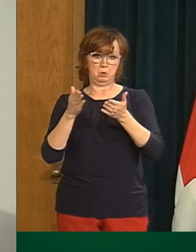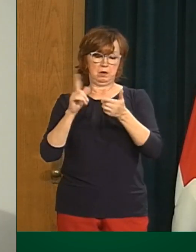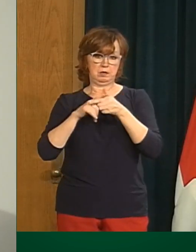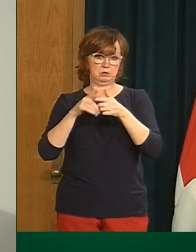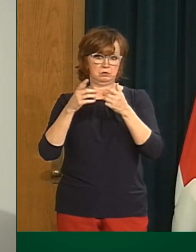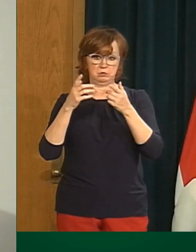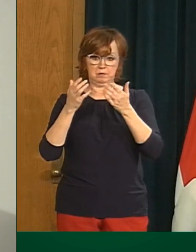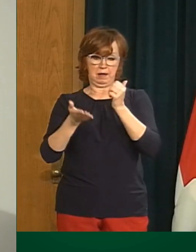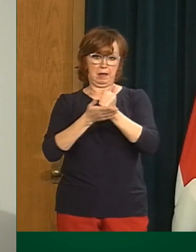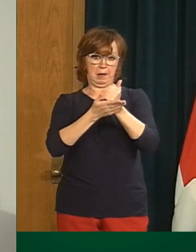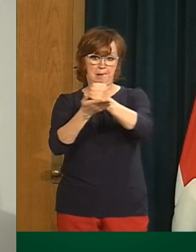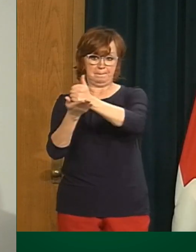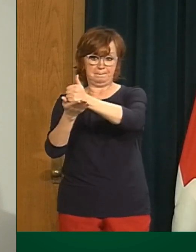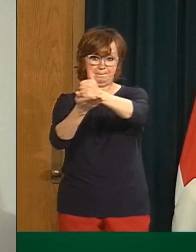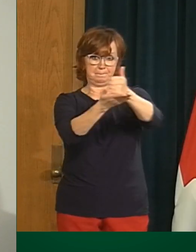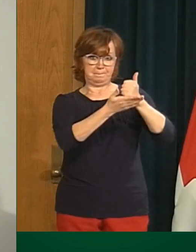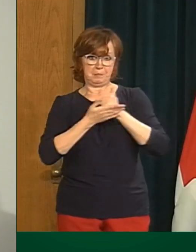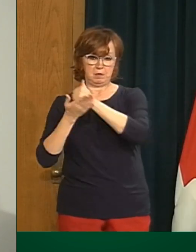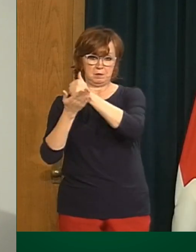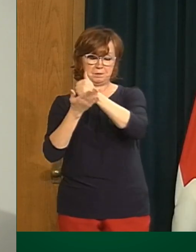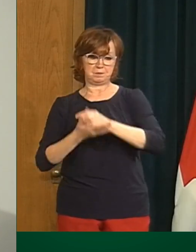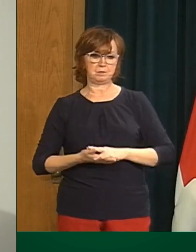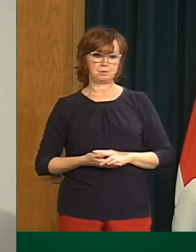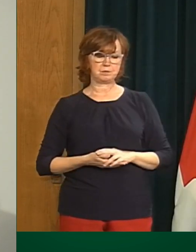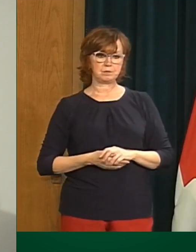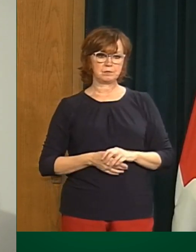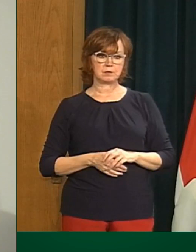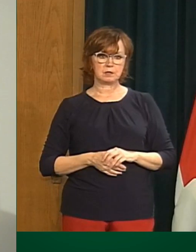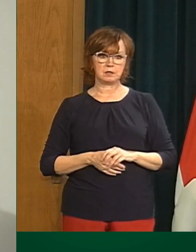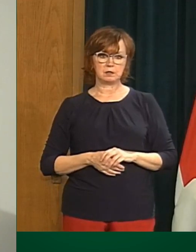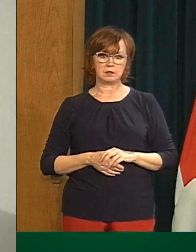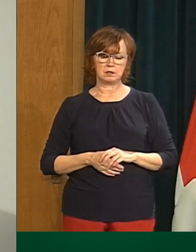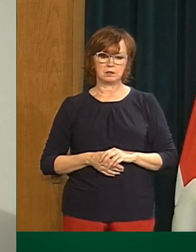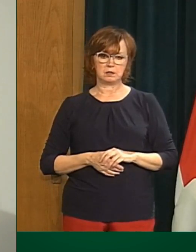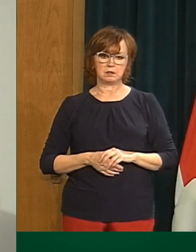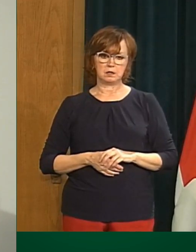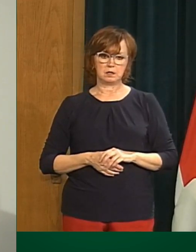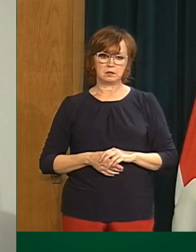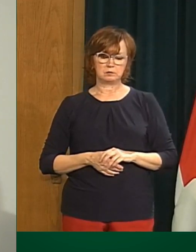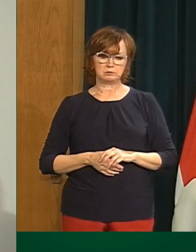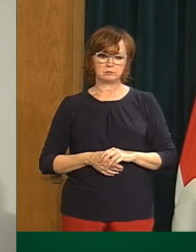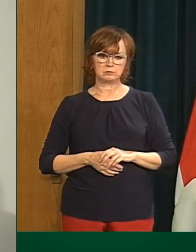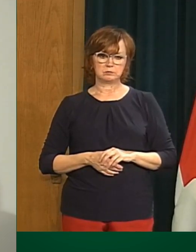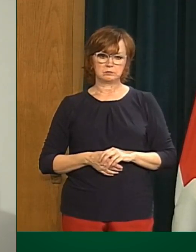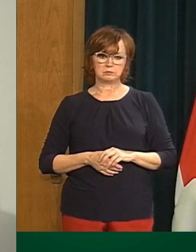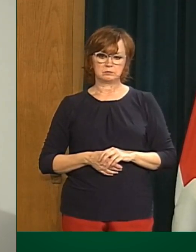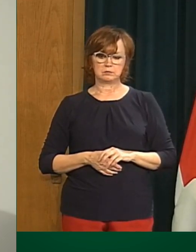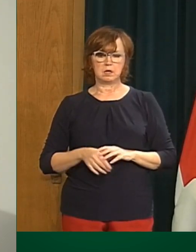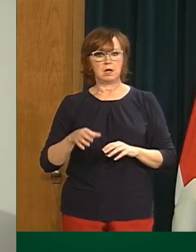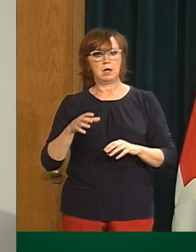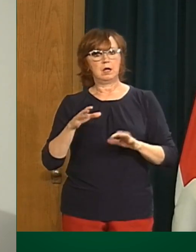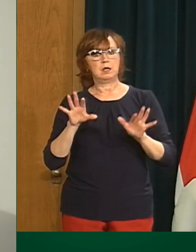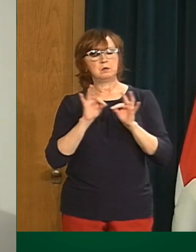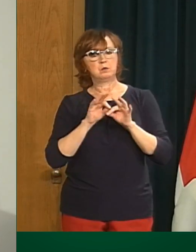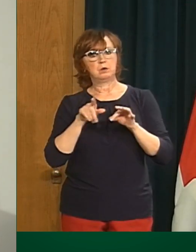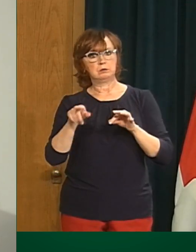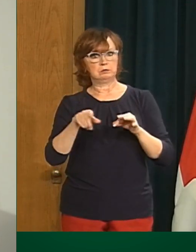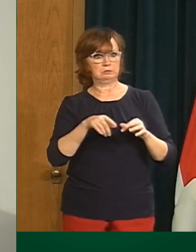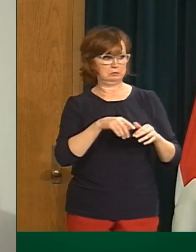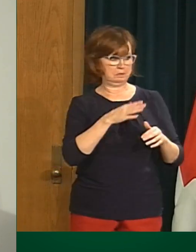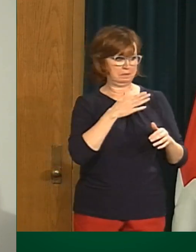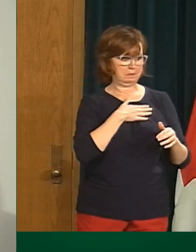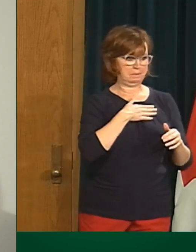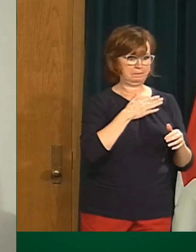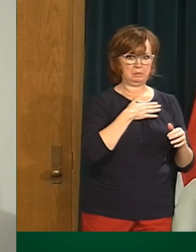if they can't determine that on their own, and also to assist in determining which PPE is appropriate for which setting. So as we've discussed in the past, in